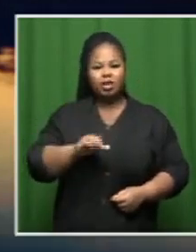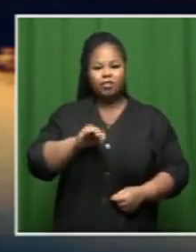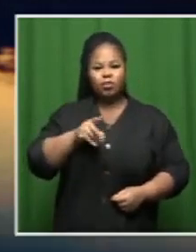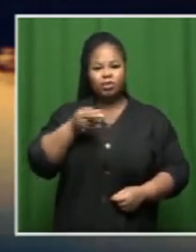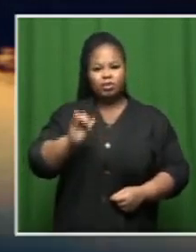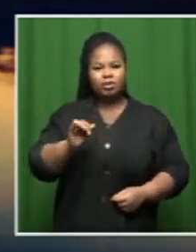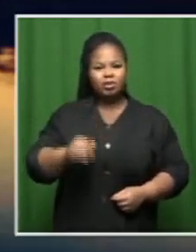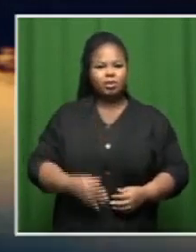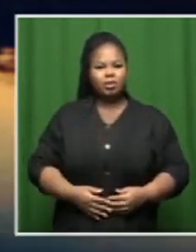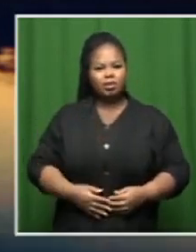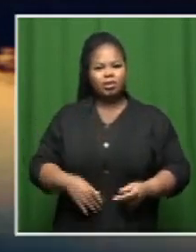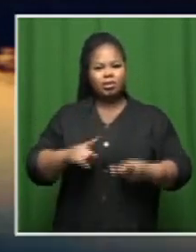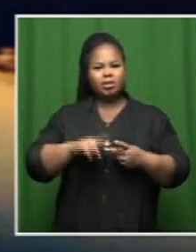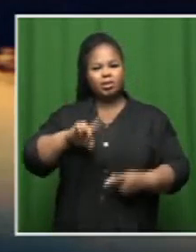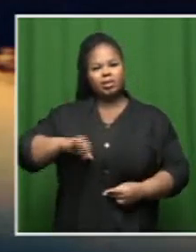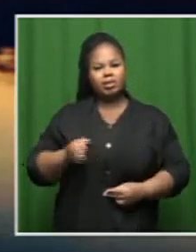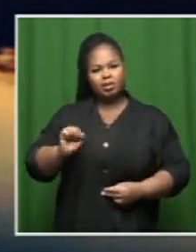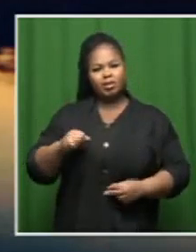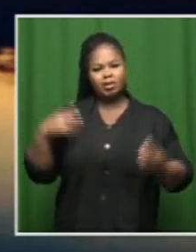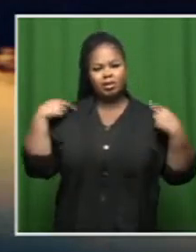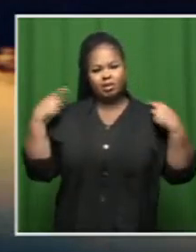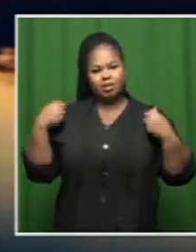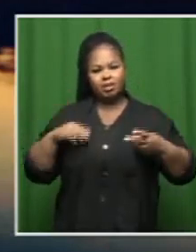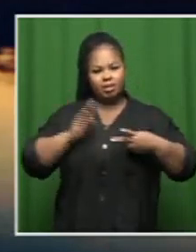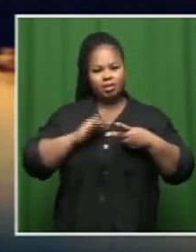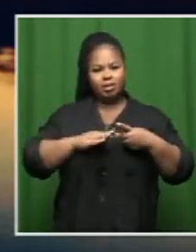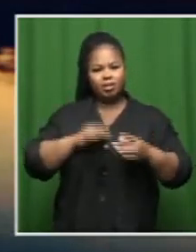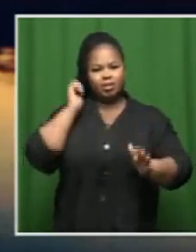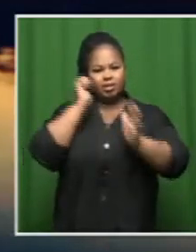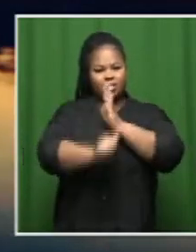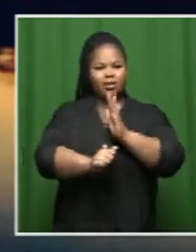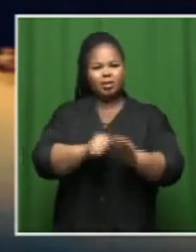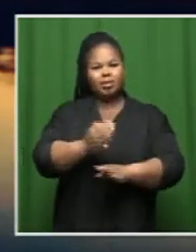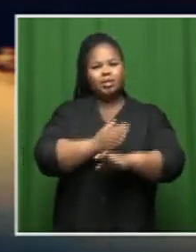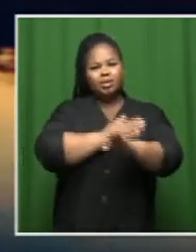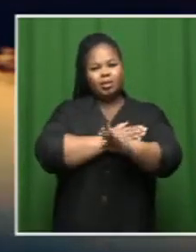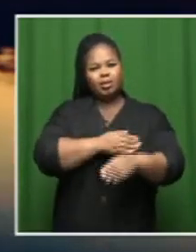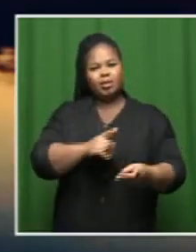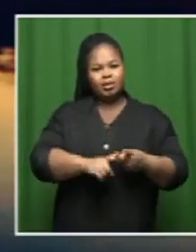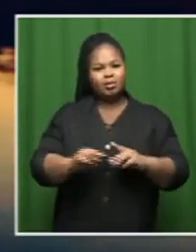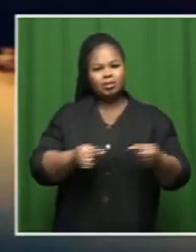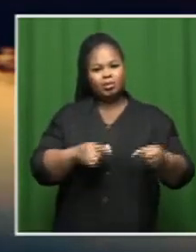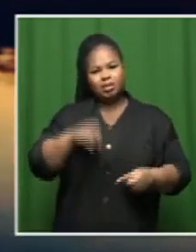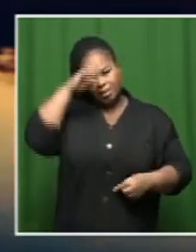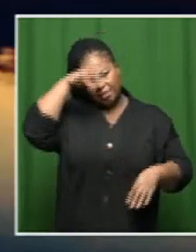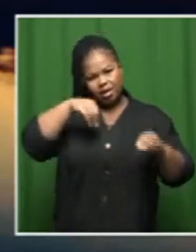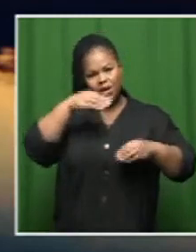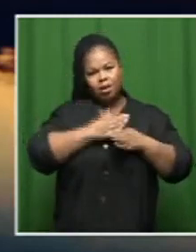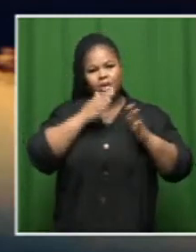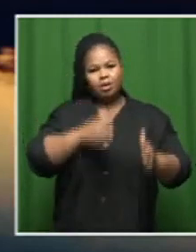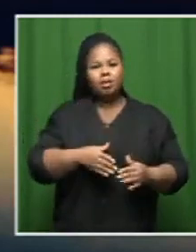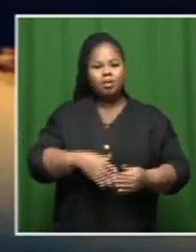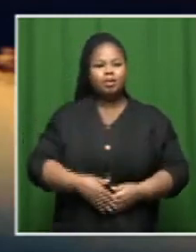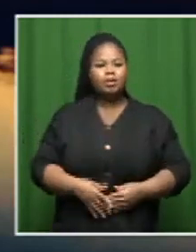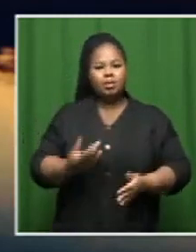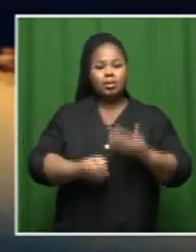of one of the Lonmin security guards who was killed in the lead up to the clashes with mine workers that resulted